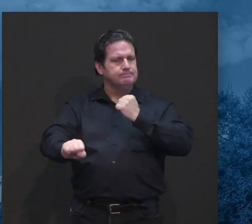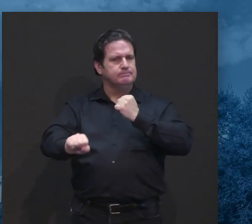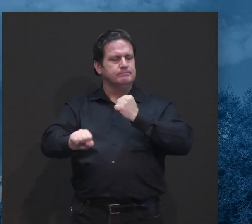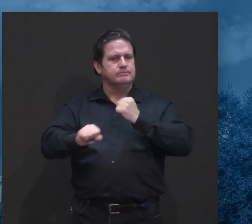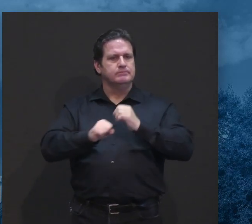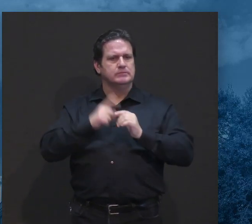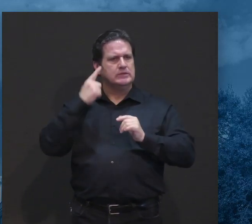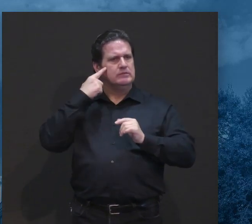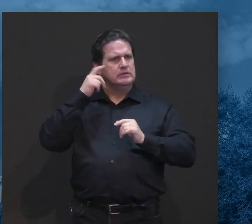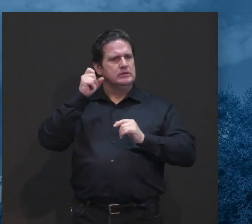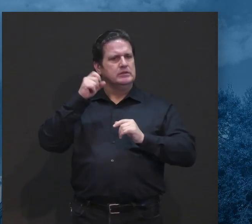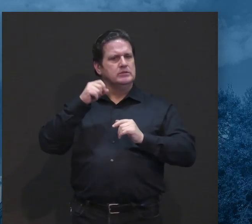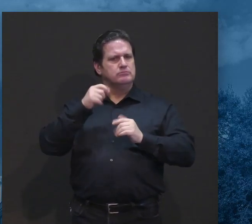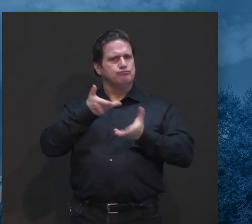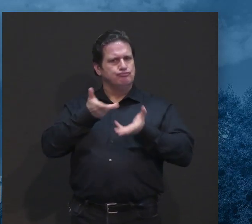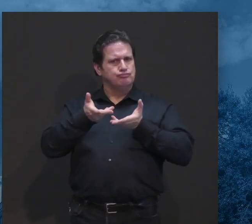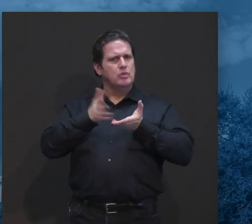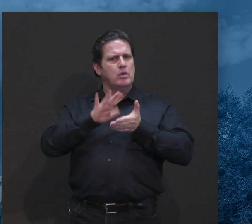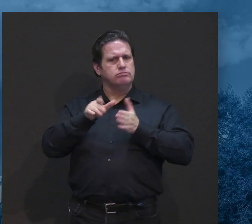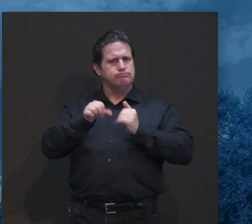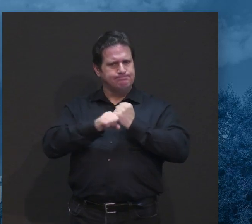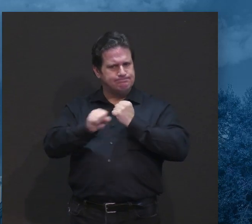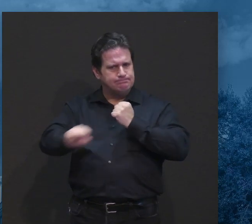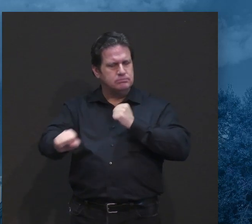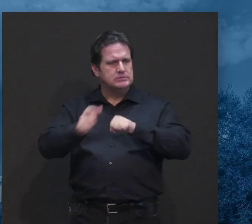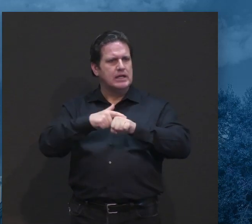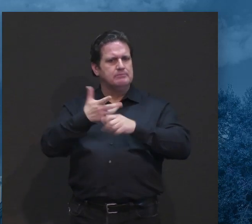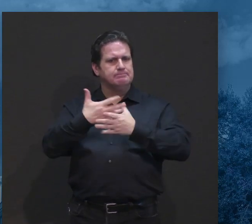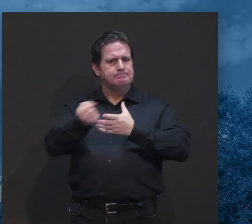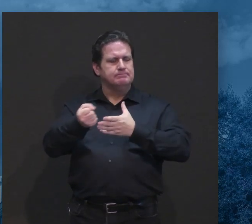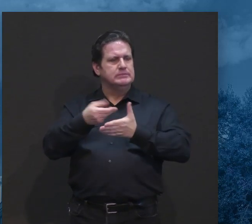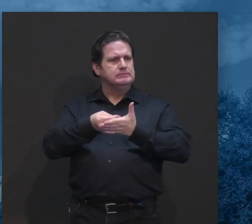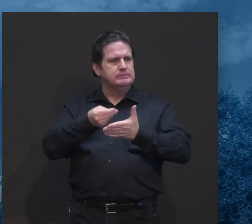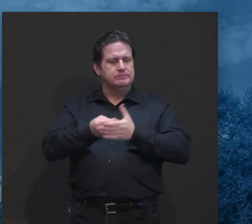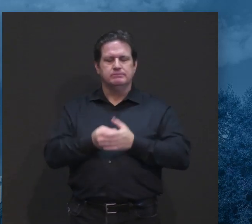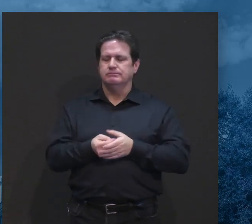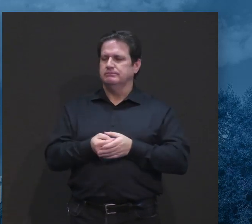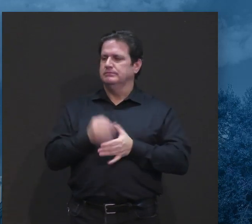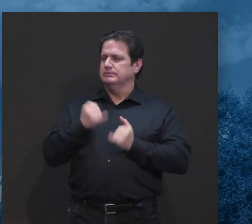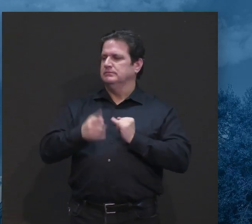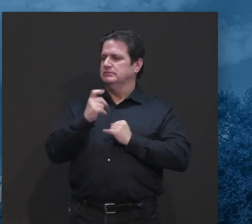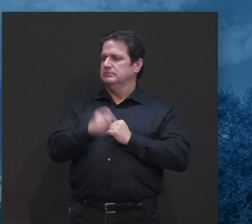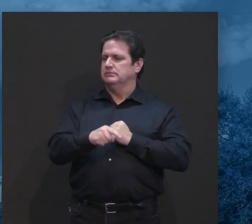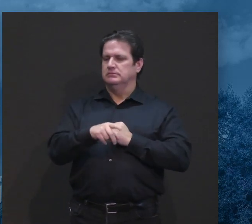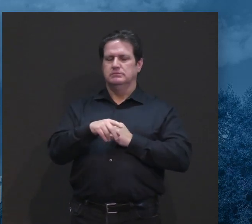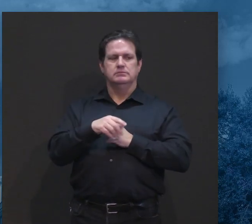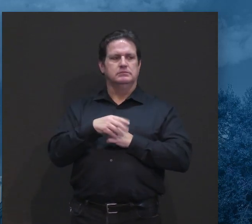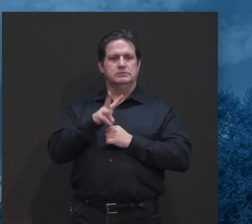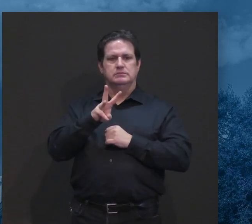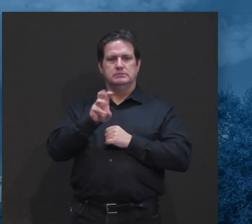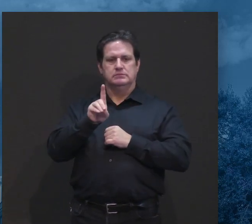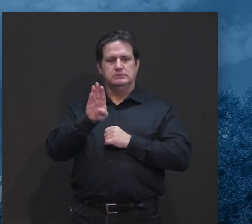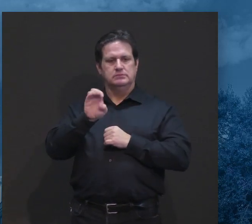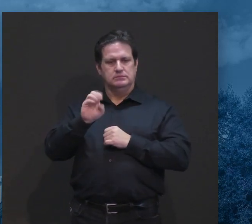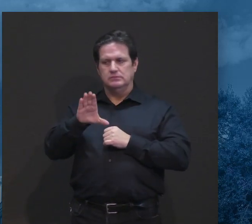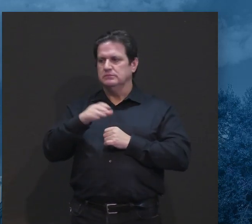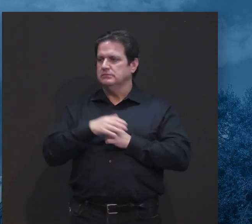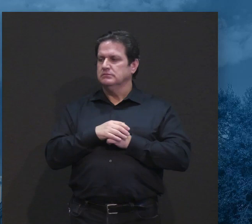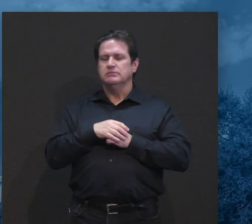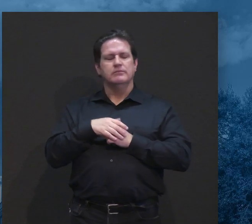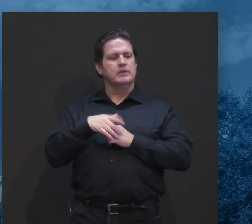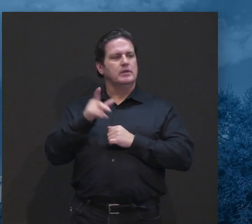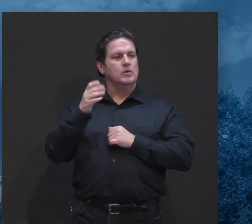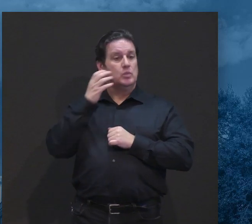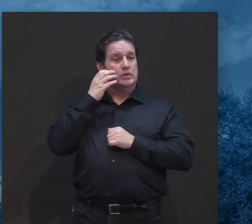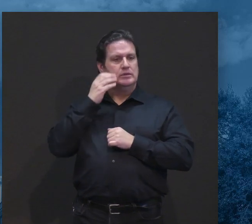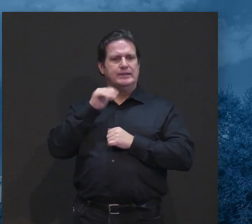with the governors just earlier this week. This is the last question. It's from Kyle Johnson at WBOC for AJ